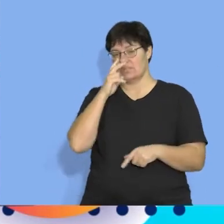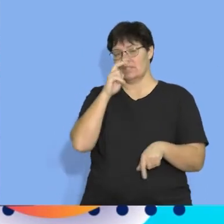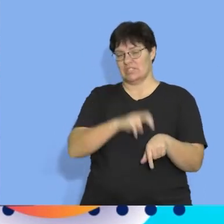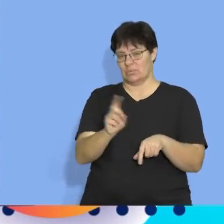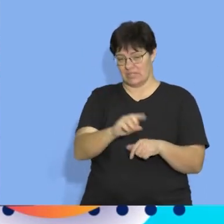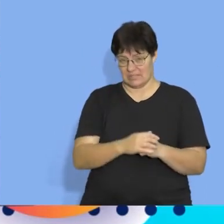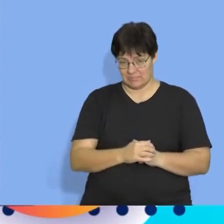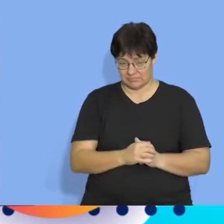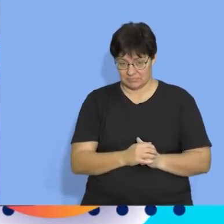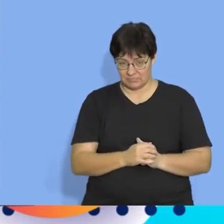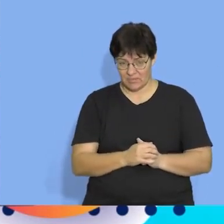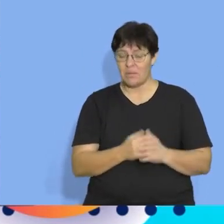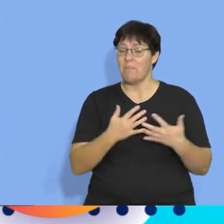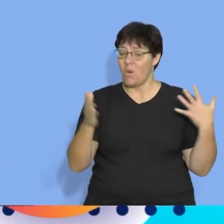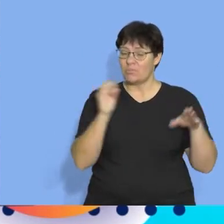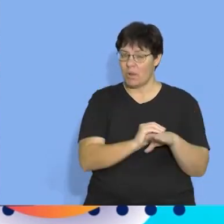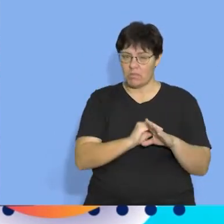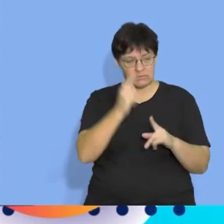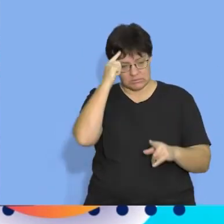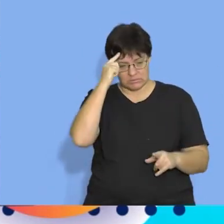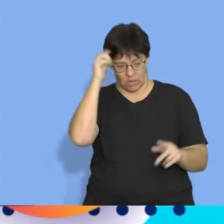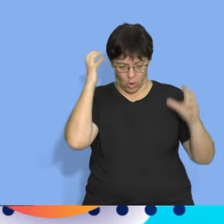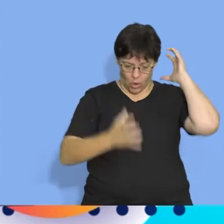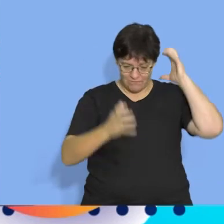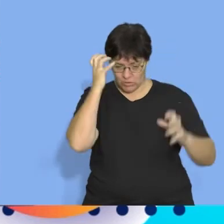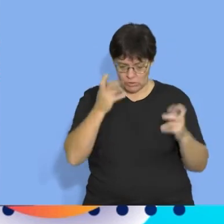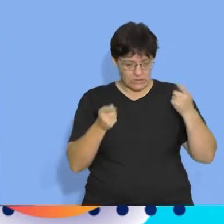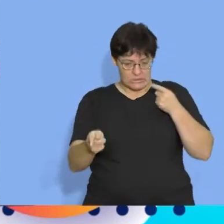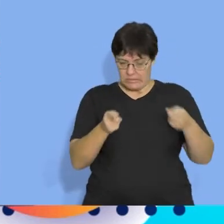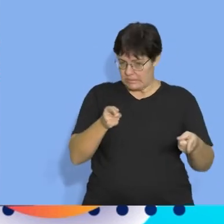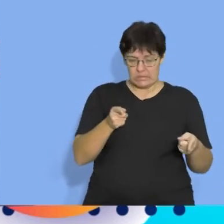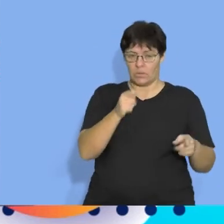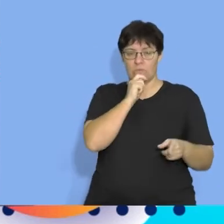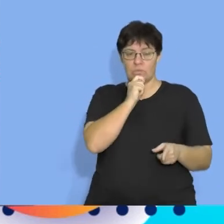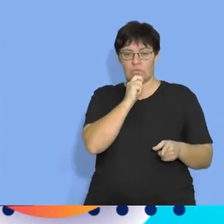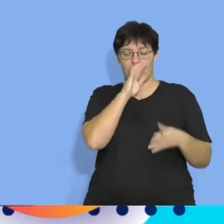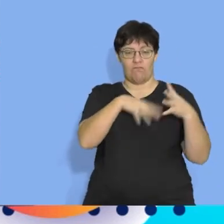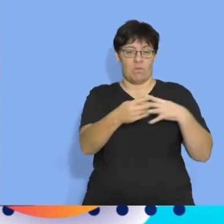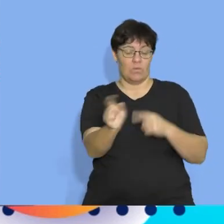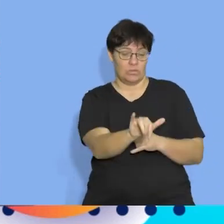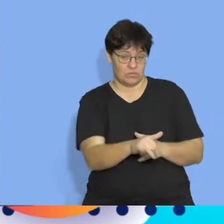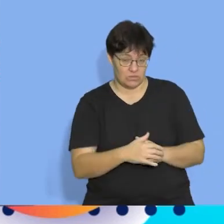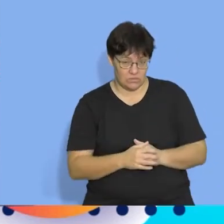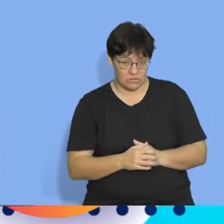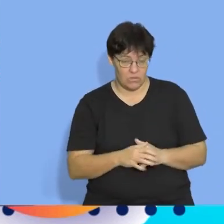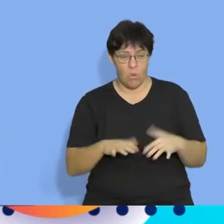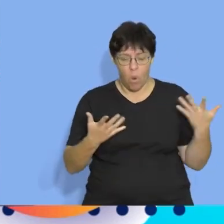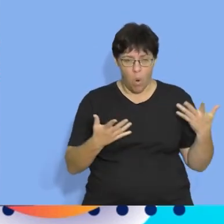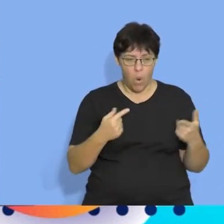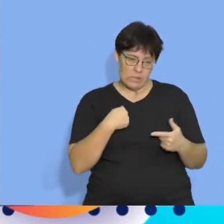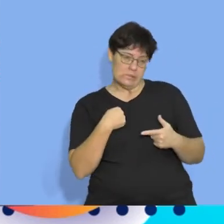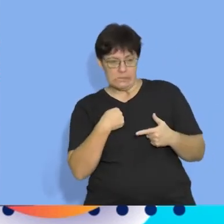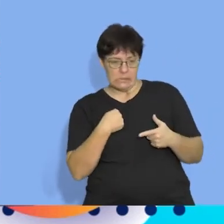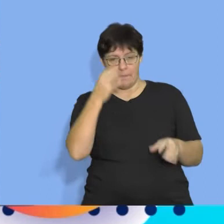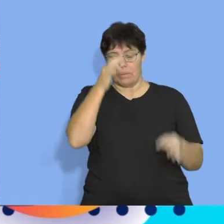That's usually the biggest problem is you don't know which equation to use, or you try and manipulate